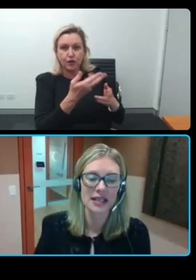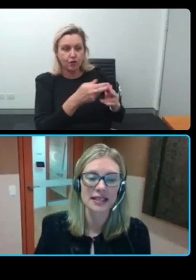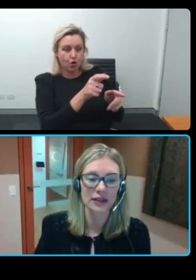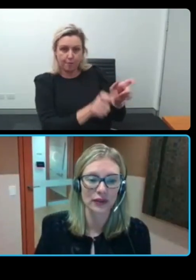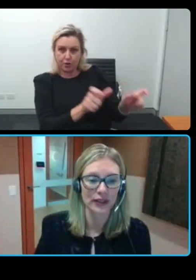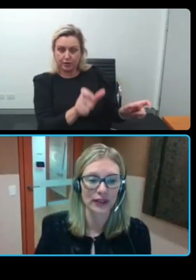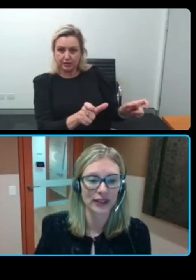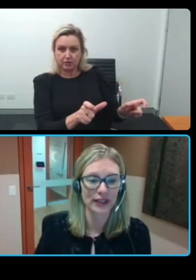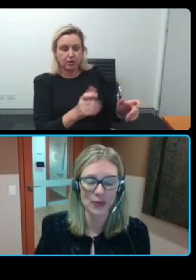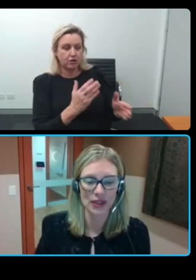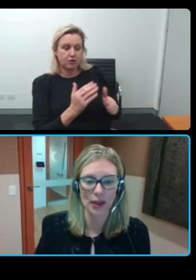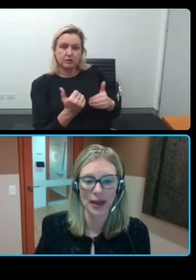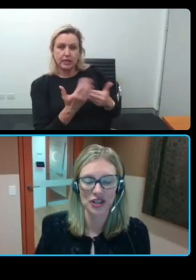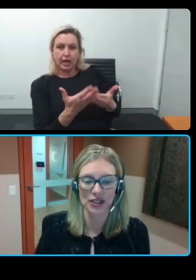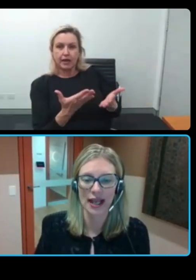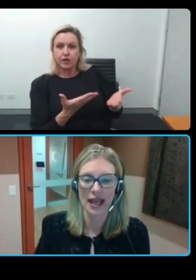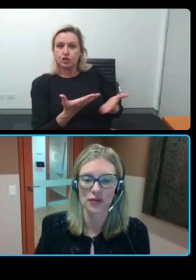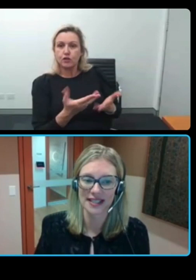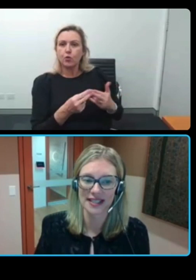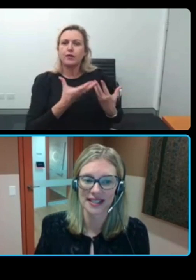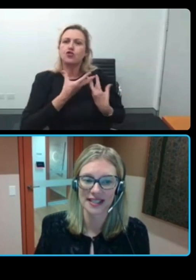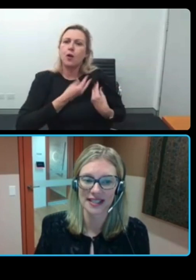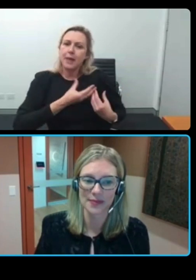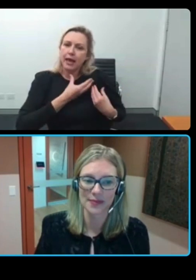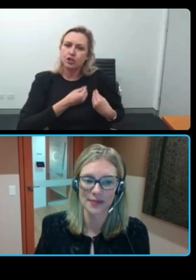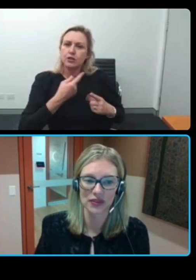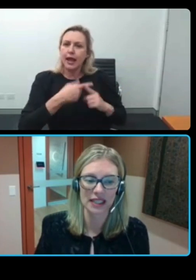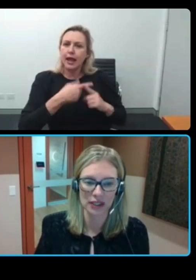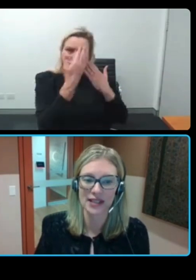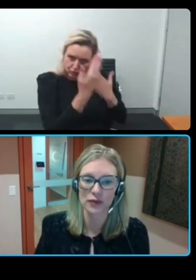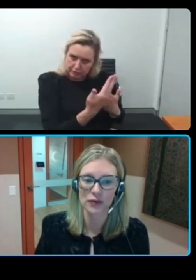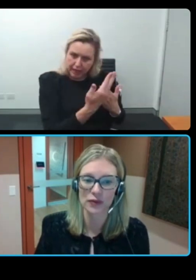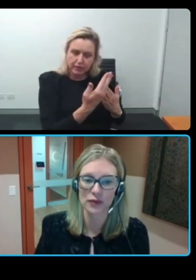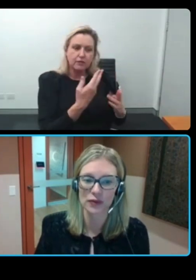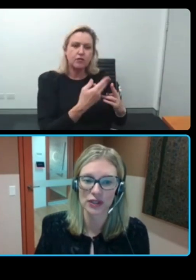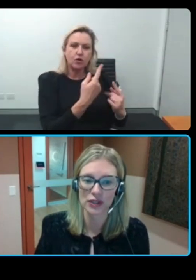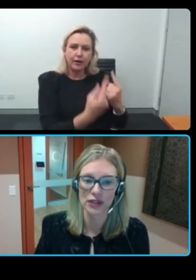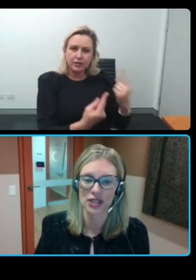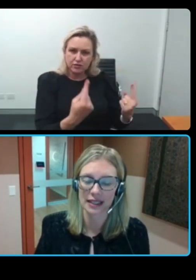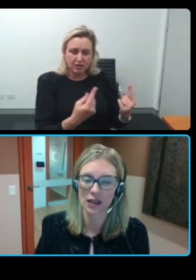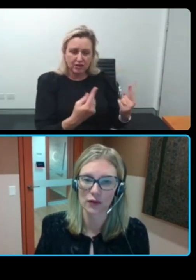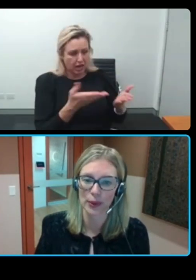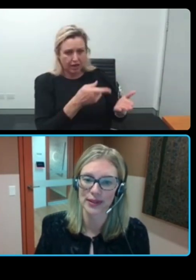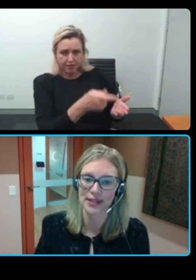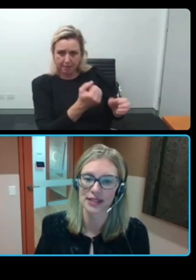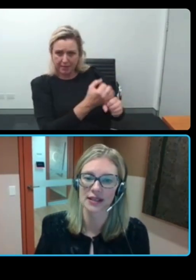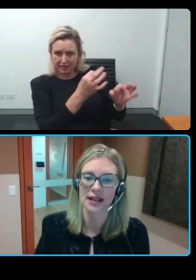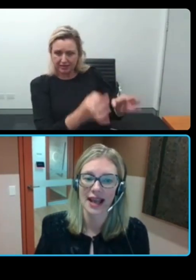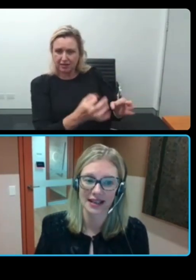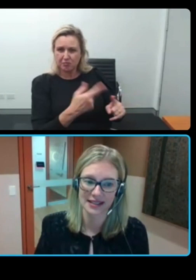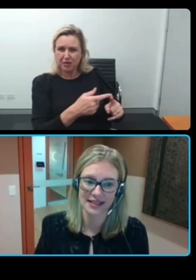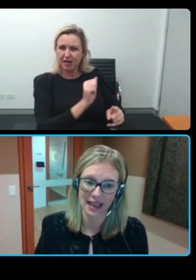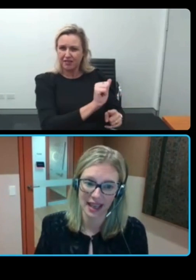prioritises delivery of services with compassion and respect for the individuality, self-determination and dignity of a